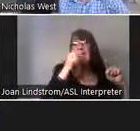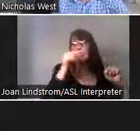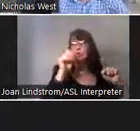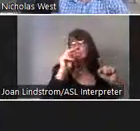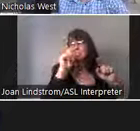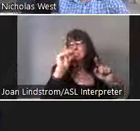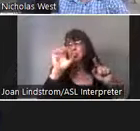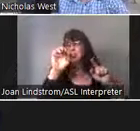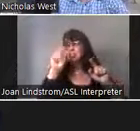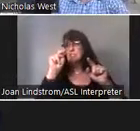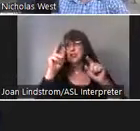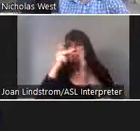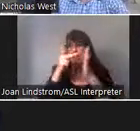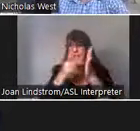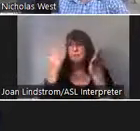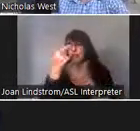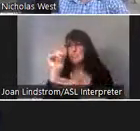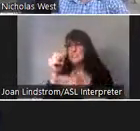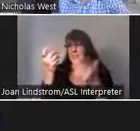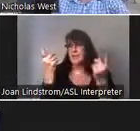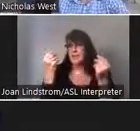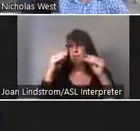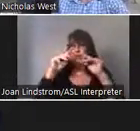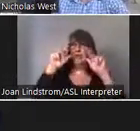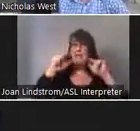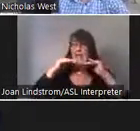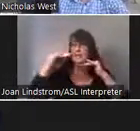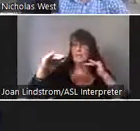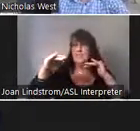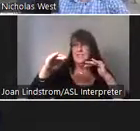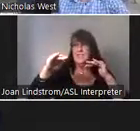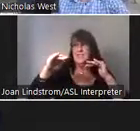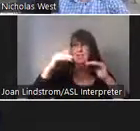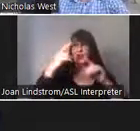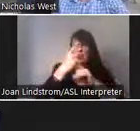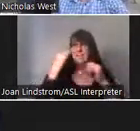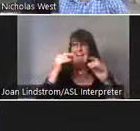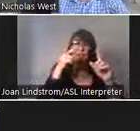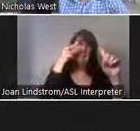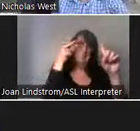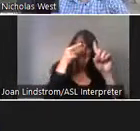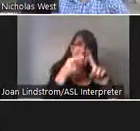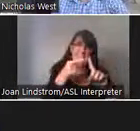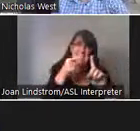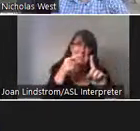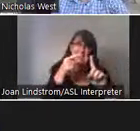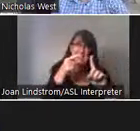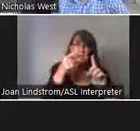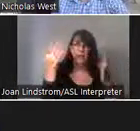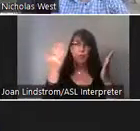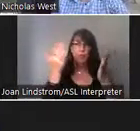the GSA has done in the sustainable acquisition already, and some of the key acquisition programs that GSA